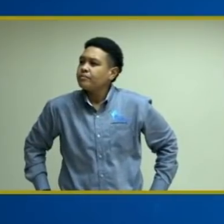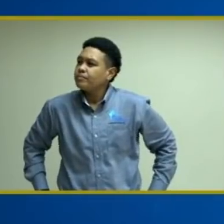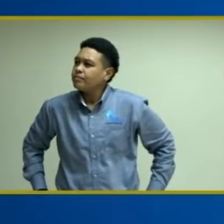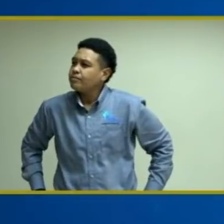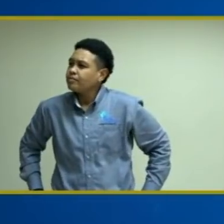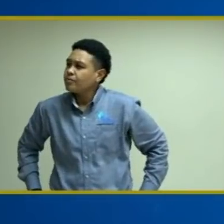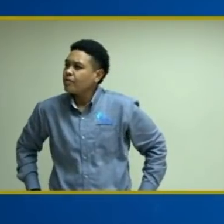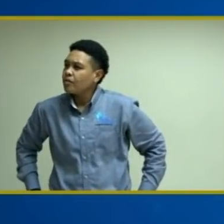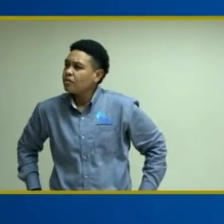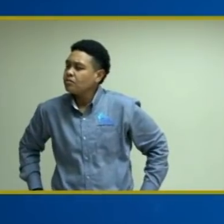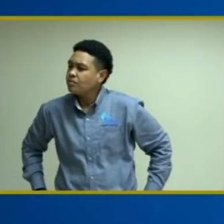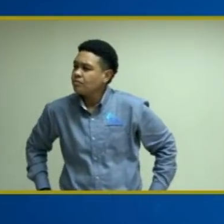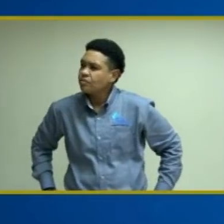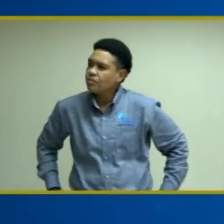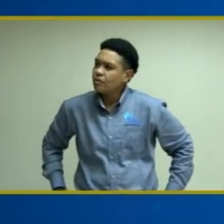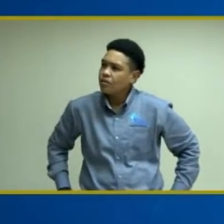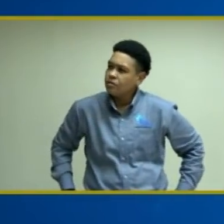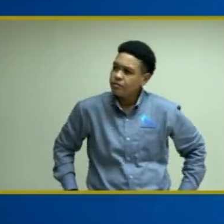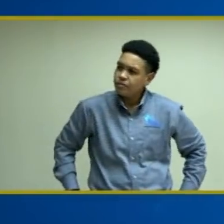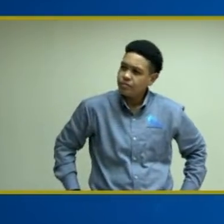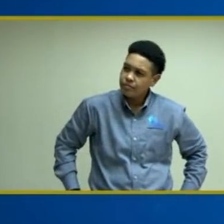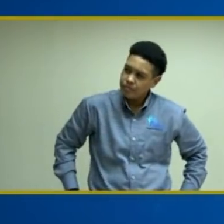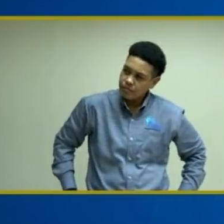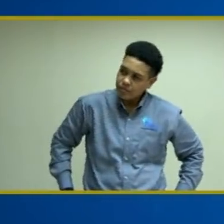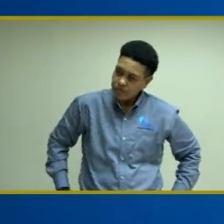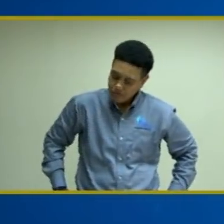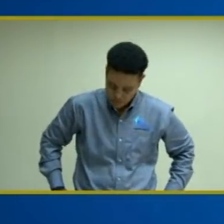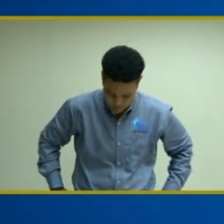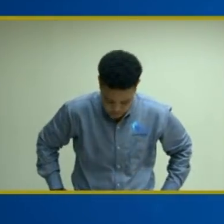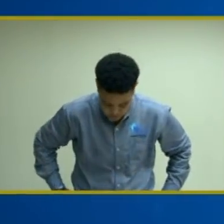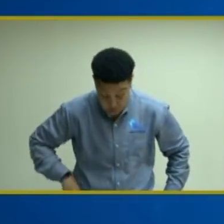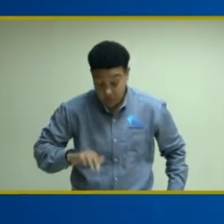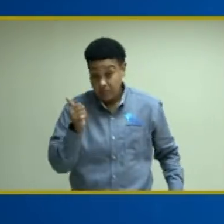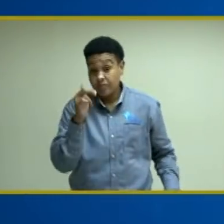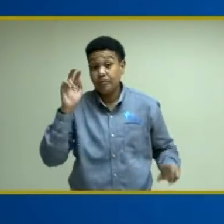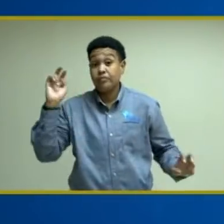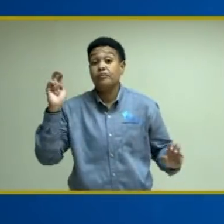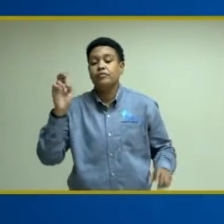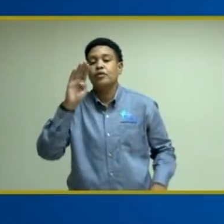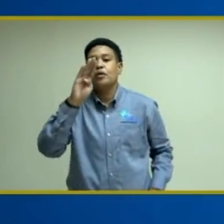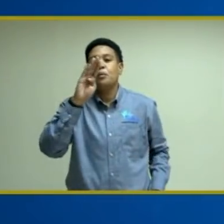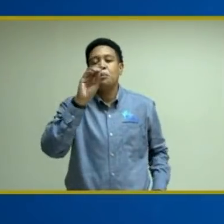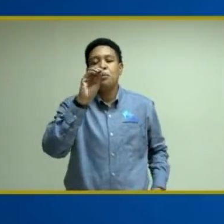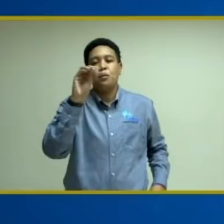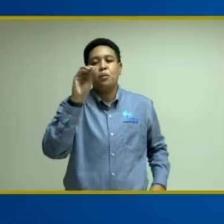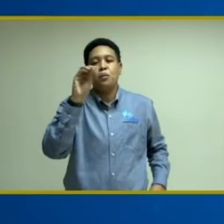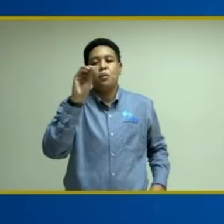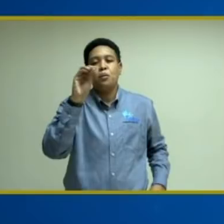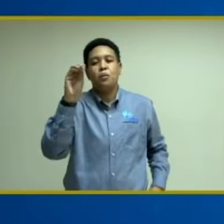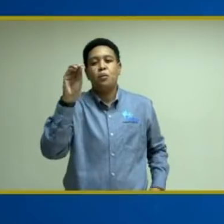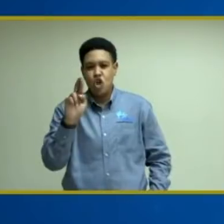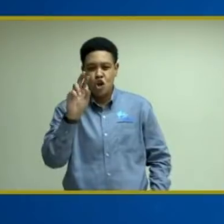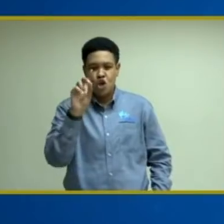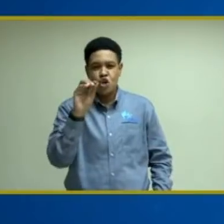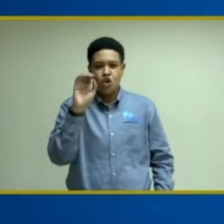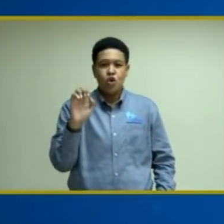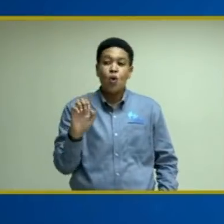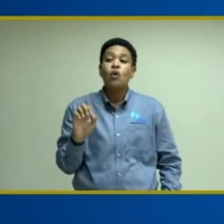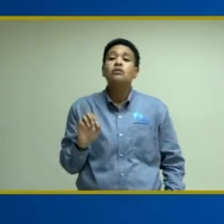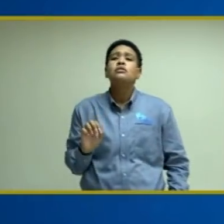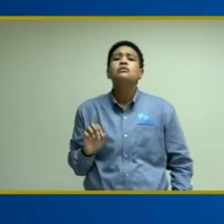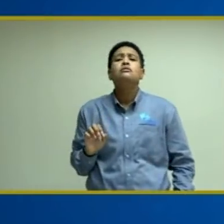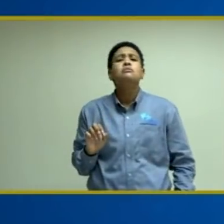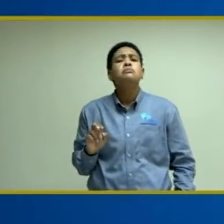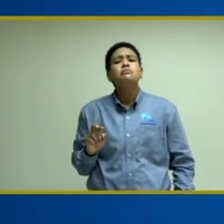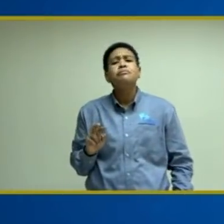remember now, what I've spoken about before is an additional dose. This now is a booster dose. So this is where persons would have